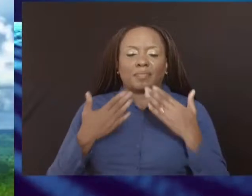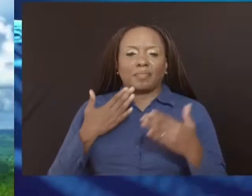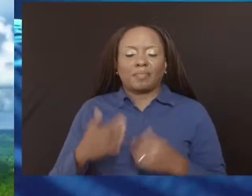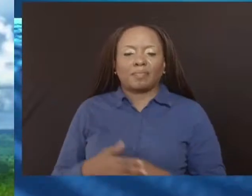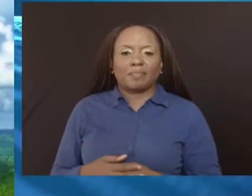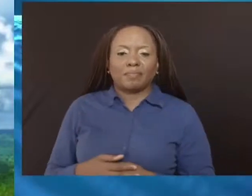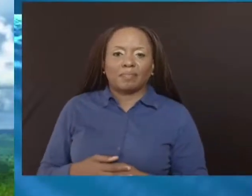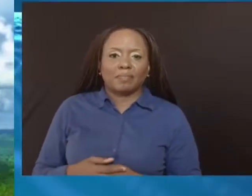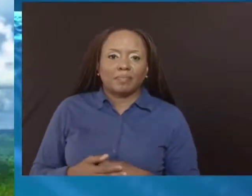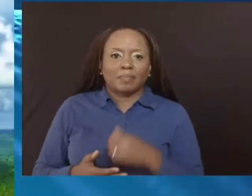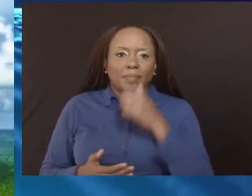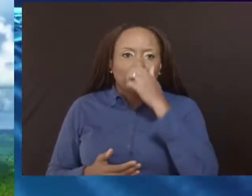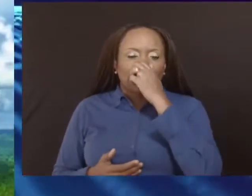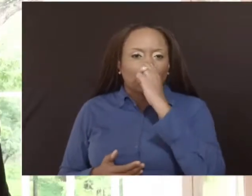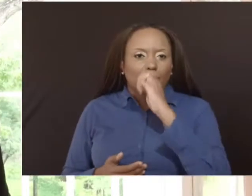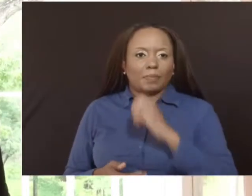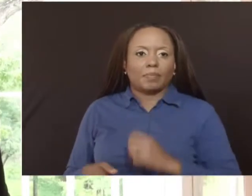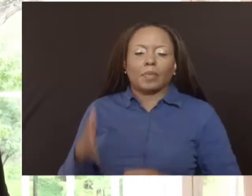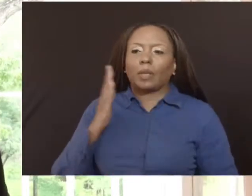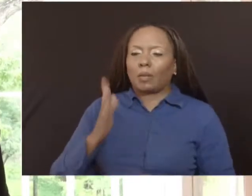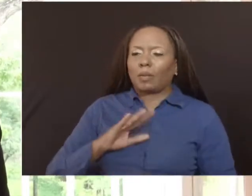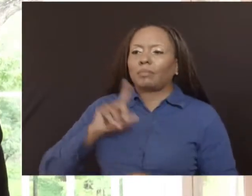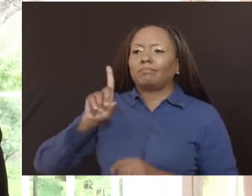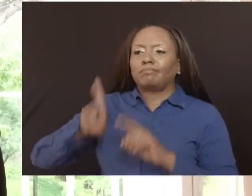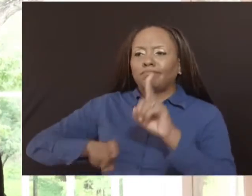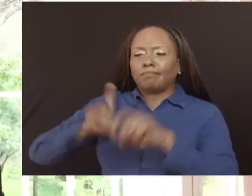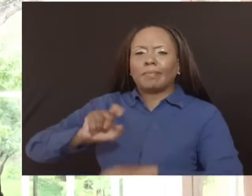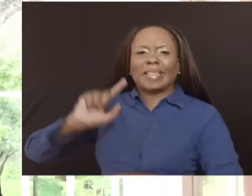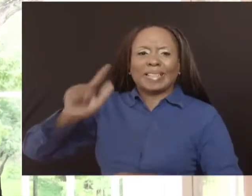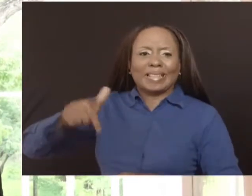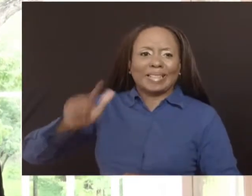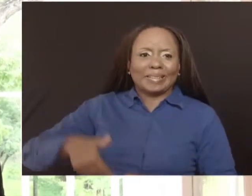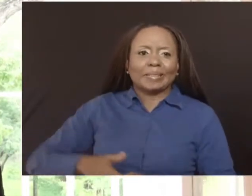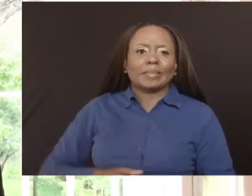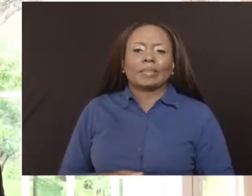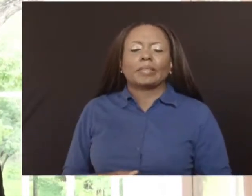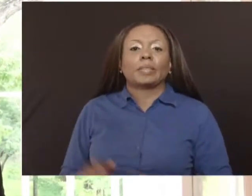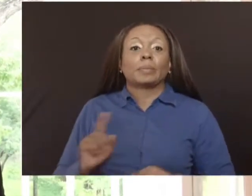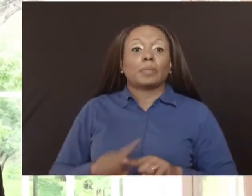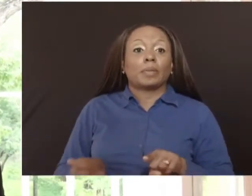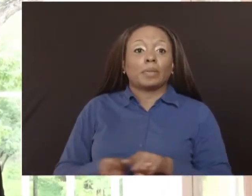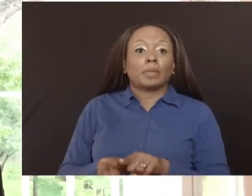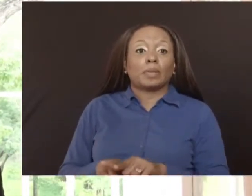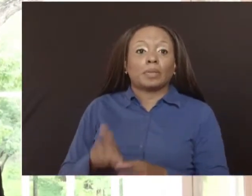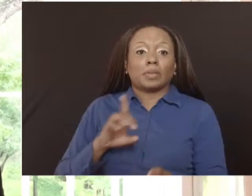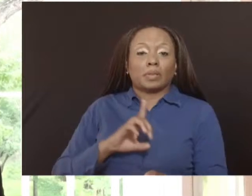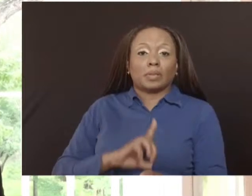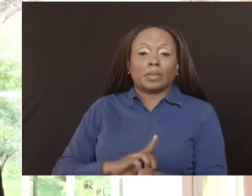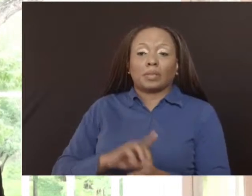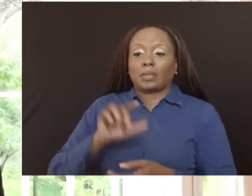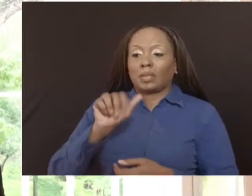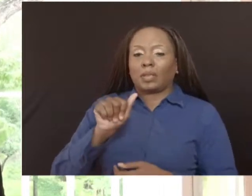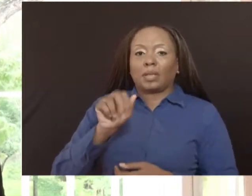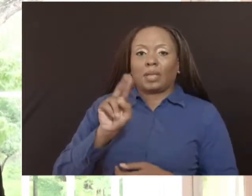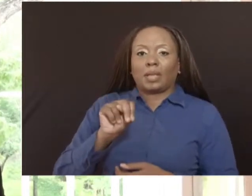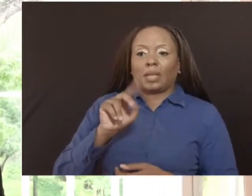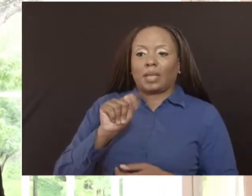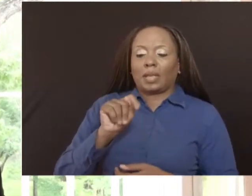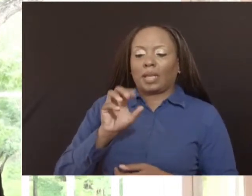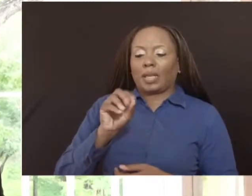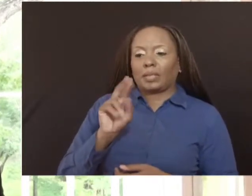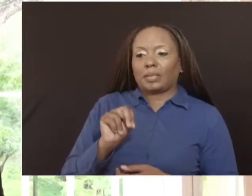back to you in the question period. But we also have with us Dr. Anton Best, who is the